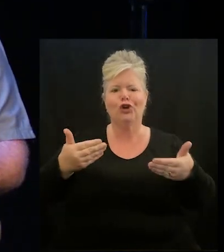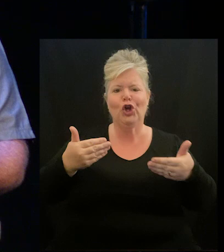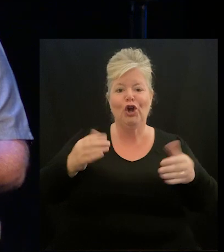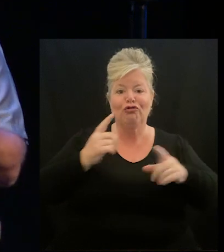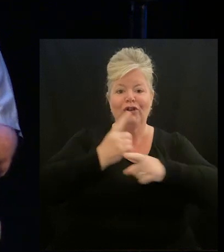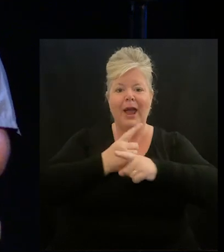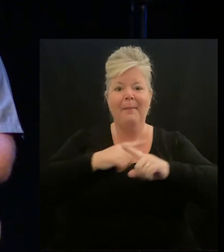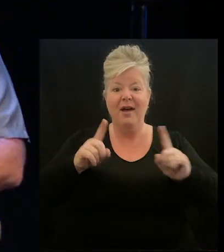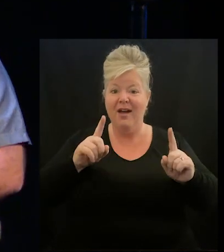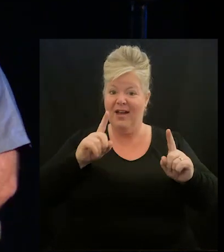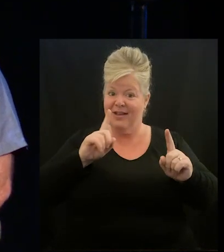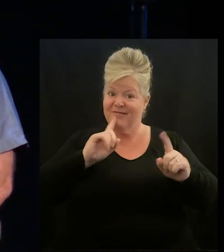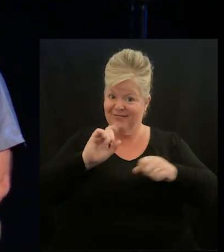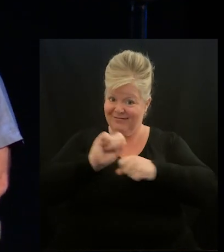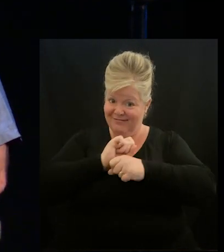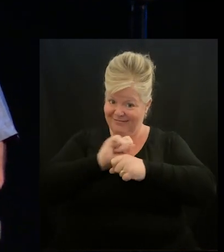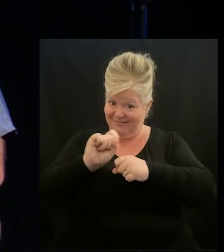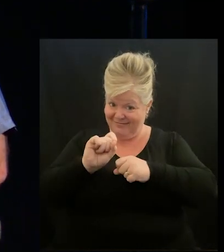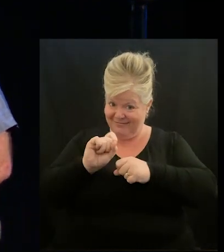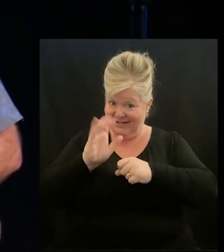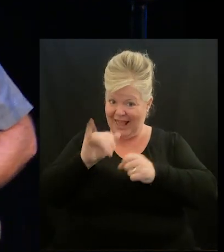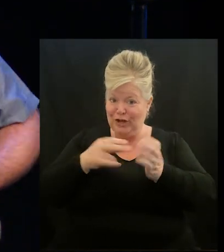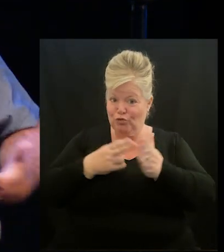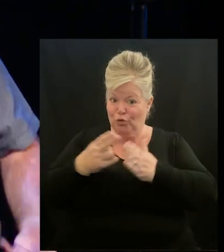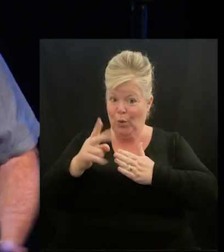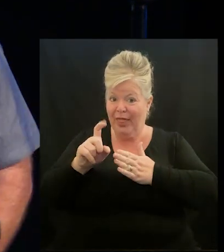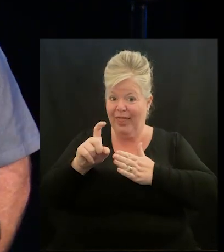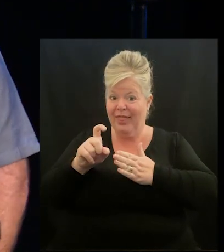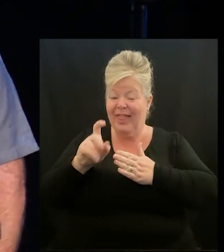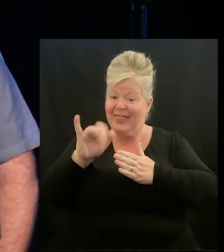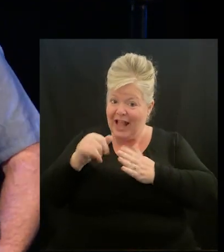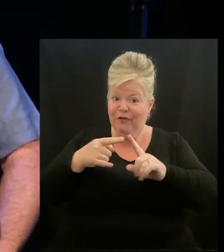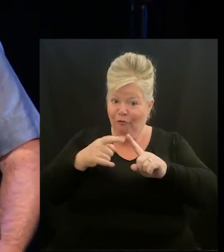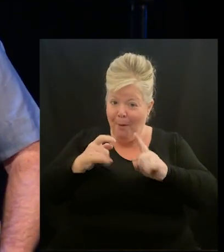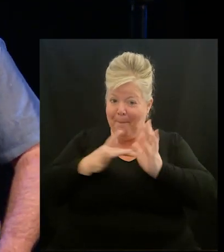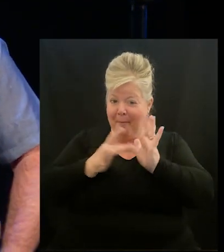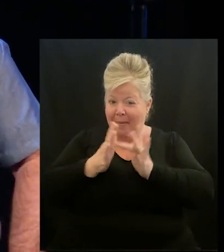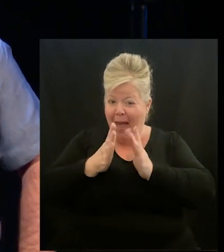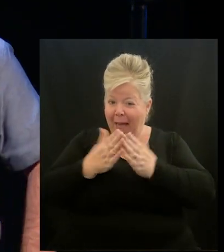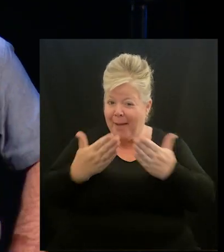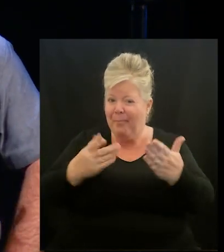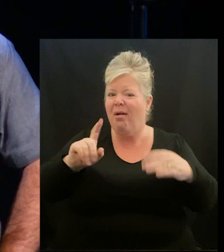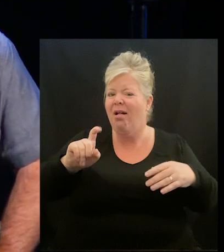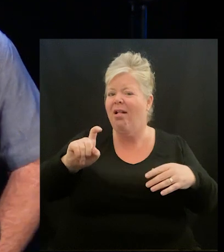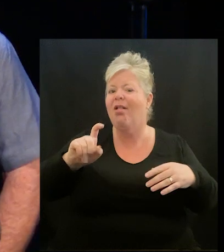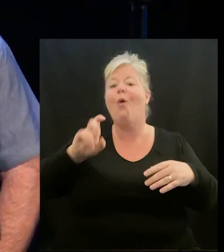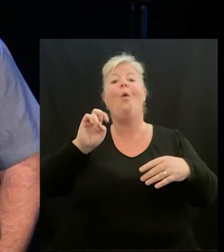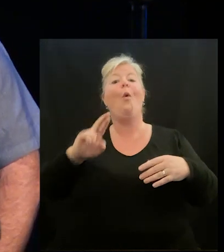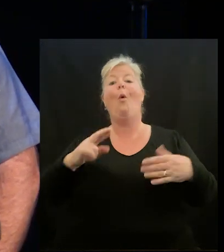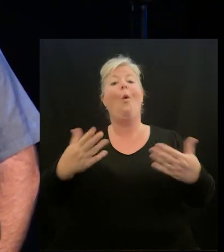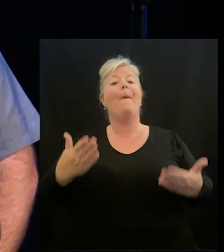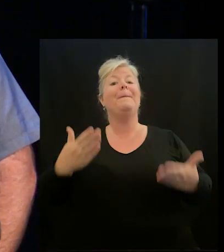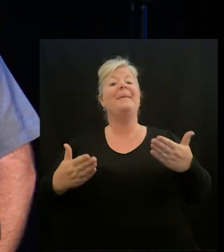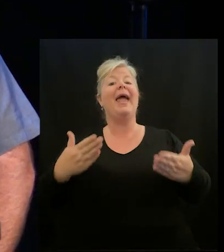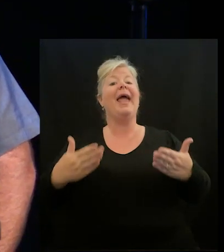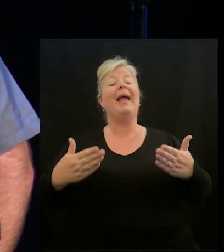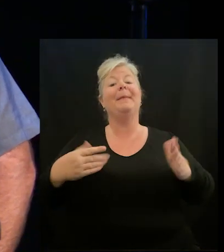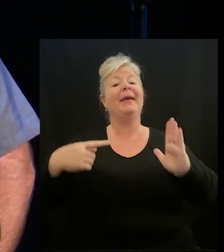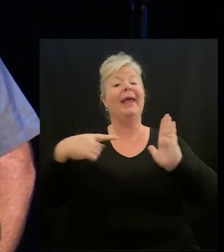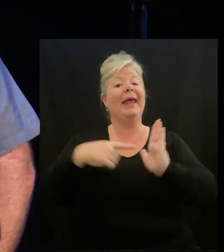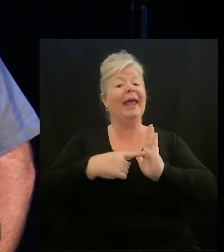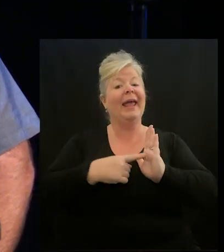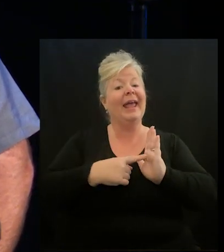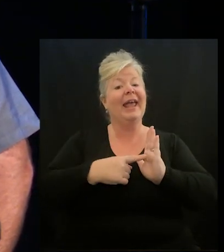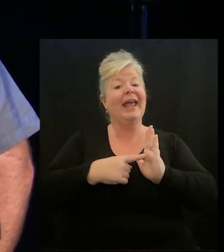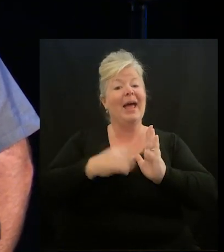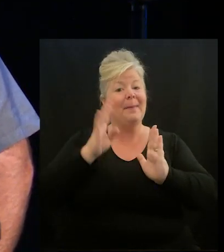ourselves, is this true? Is it even biblical? Or is it, in the words of Paul that we just read, is